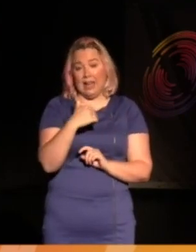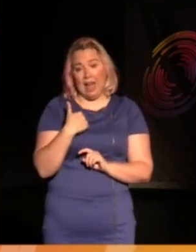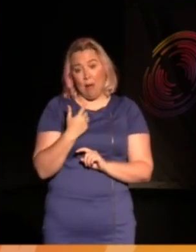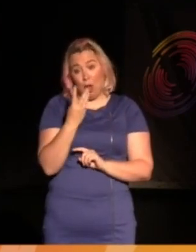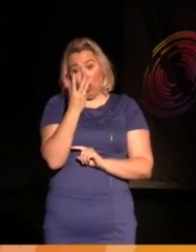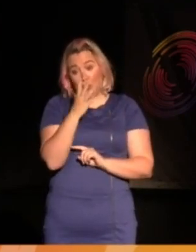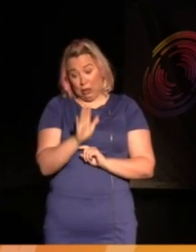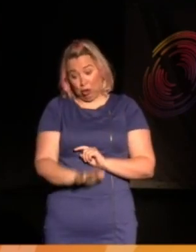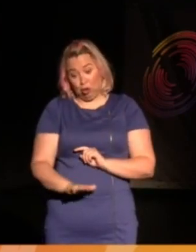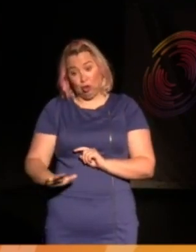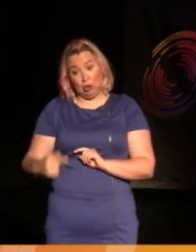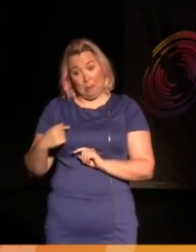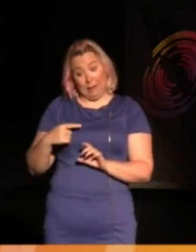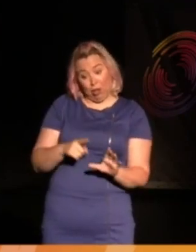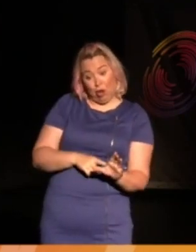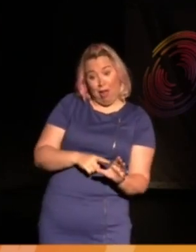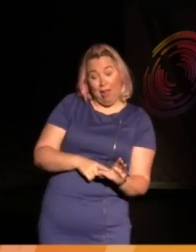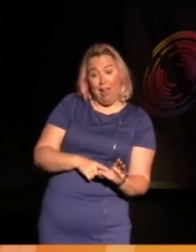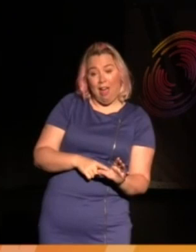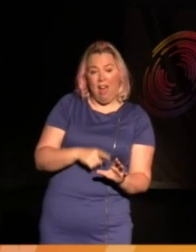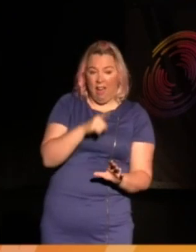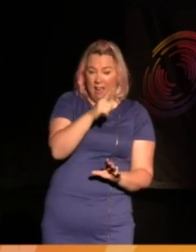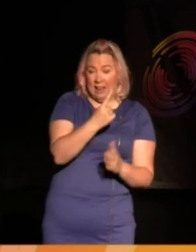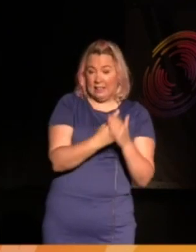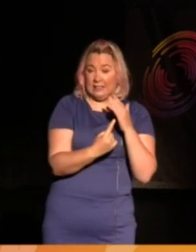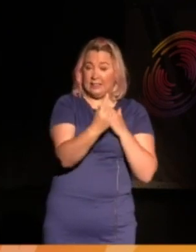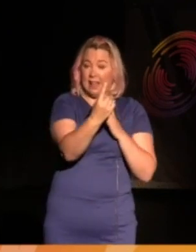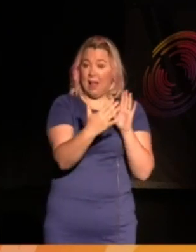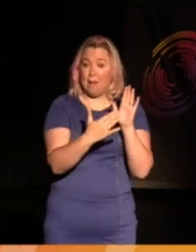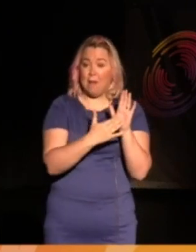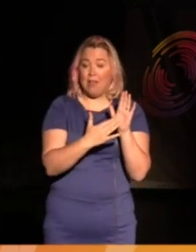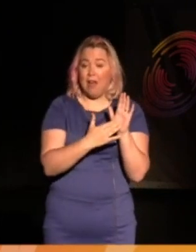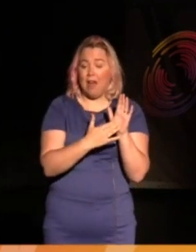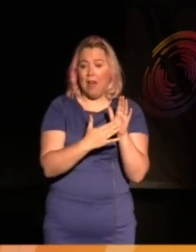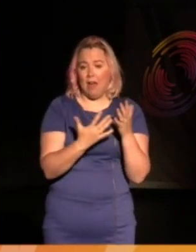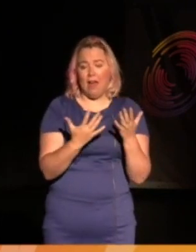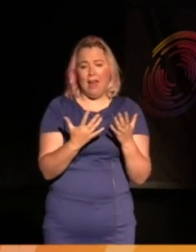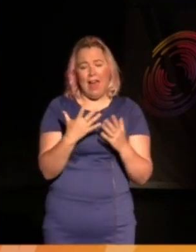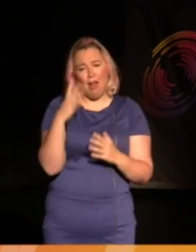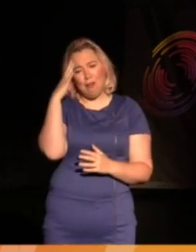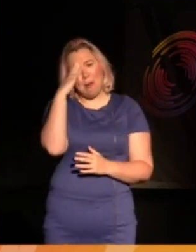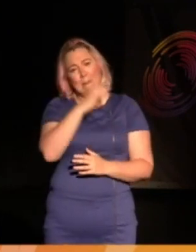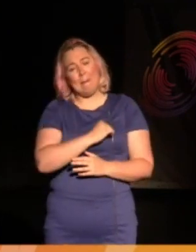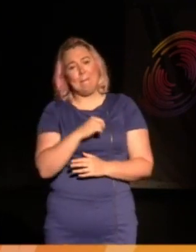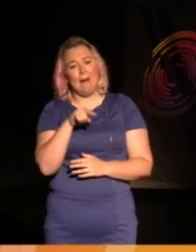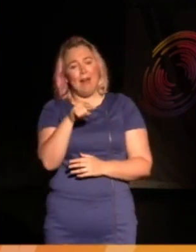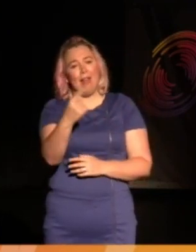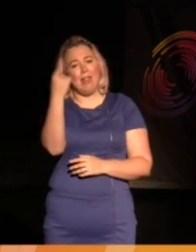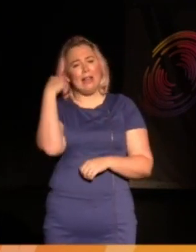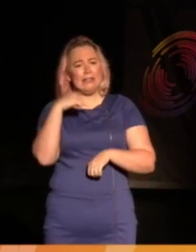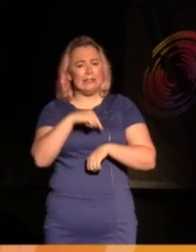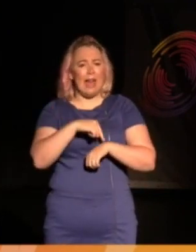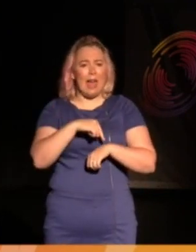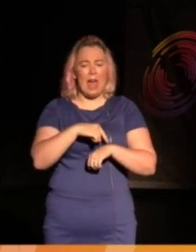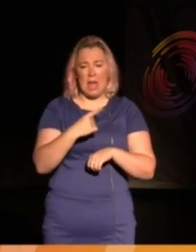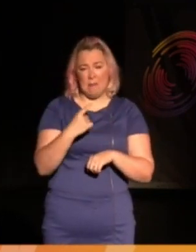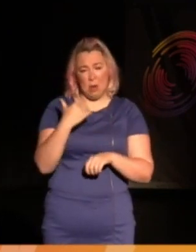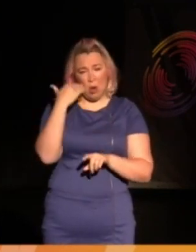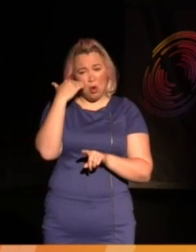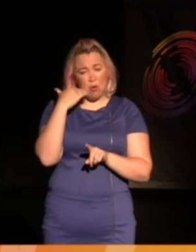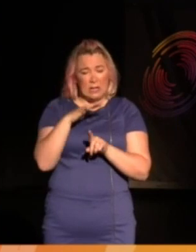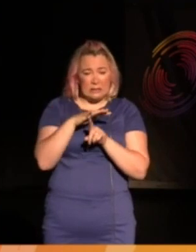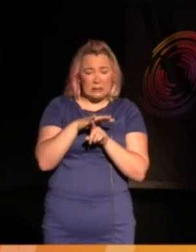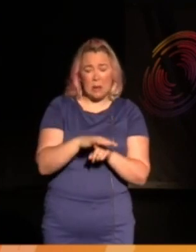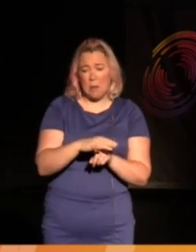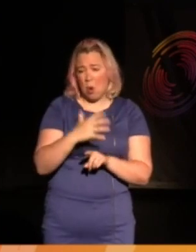alone. There was no evidence for her optimism at that time in a country where racism was on the